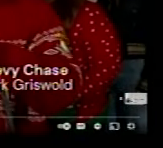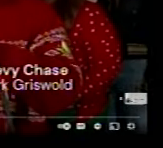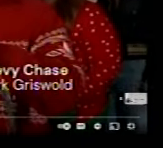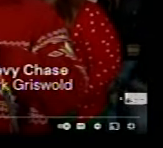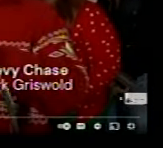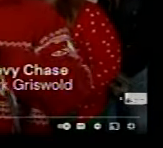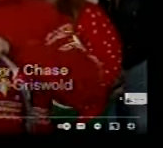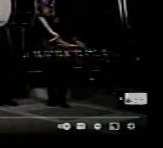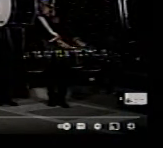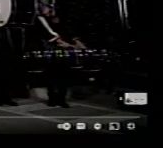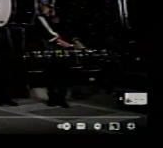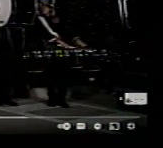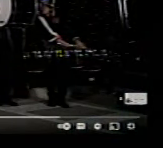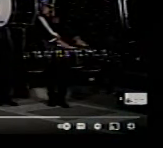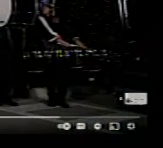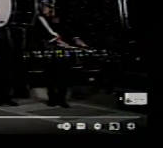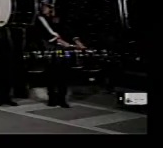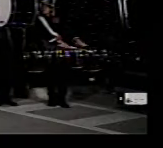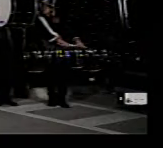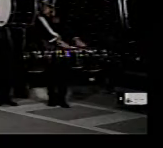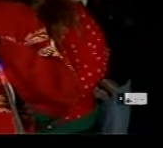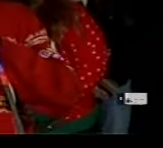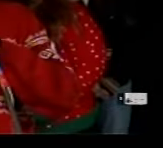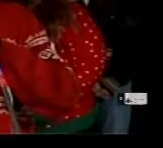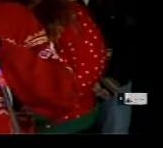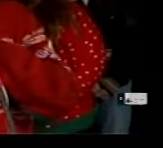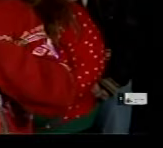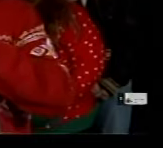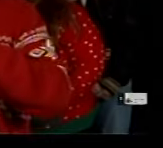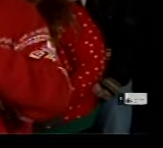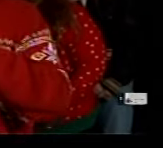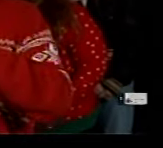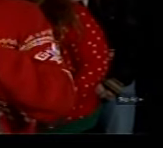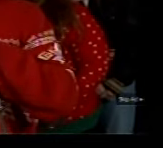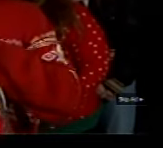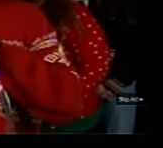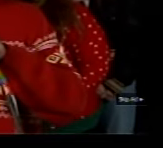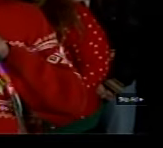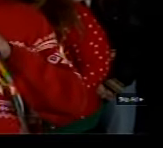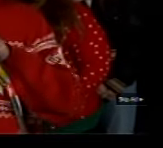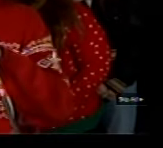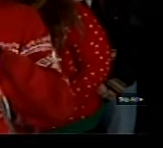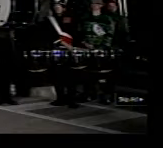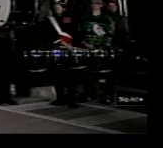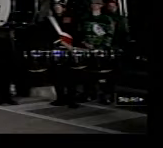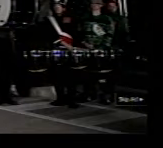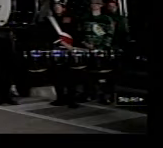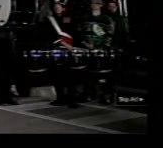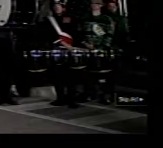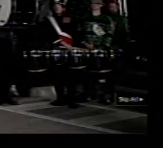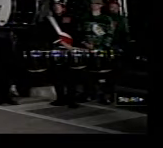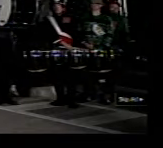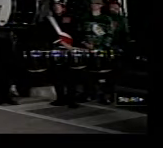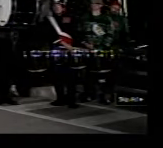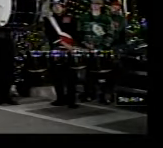roll, please. I dedicate this restaurant to the Raising Cane's Christmas.